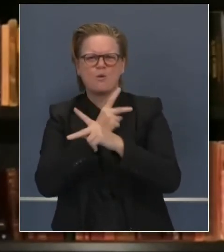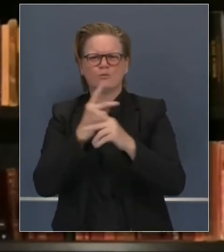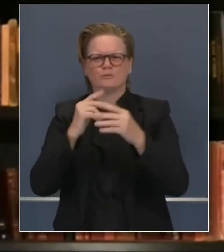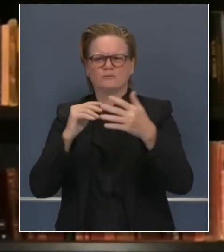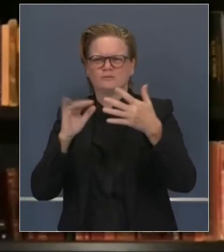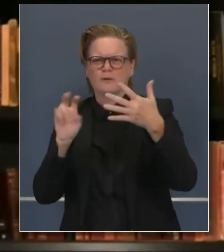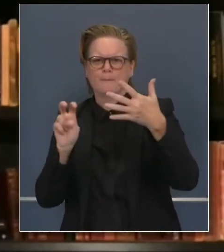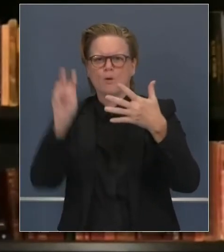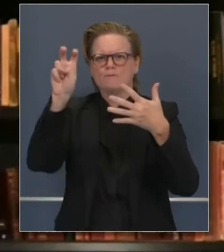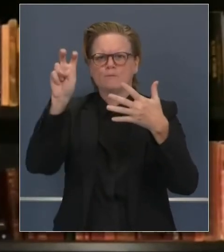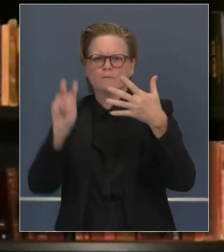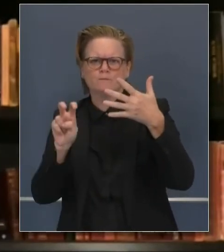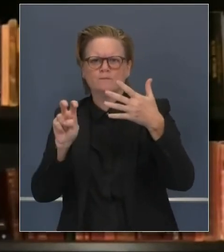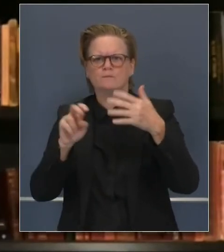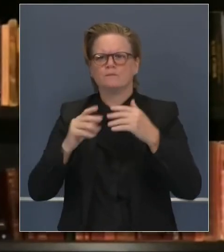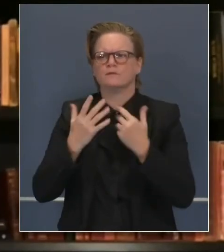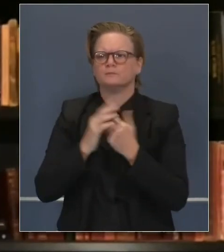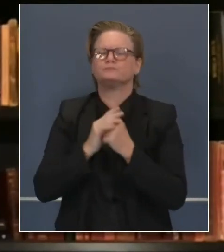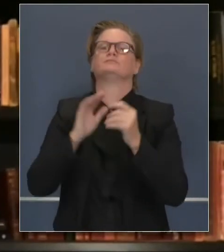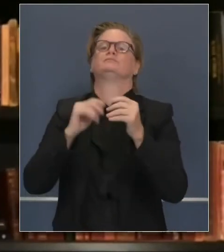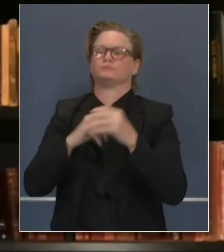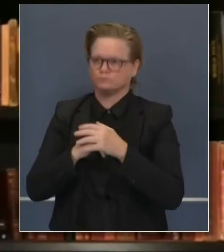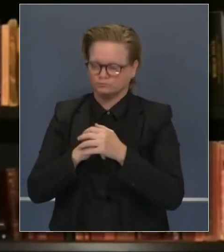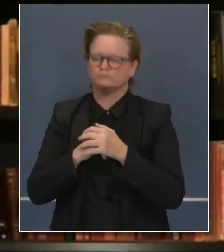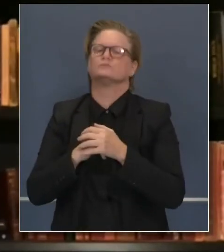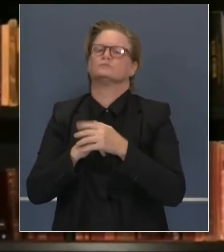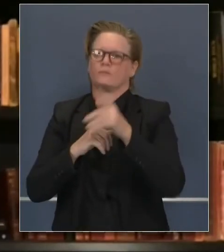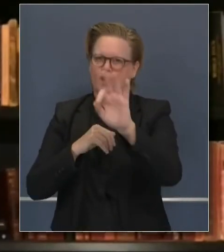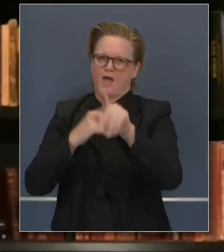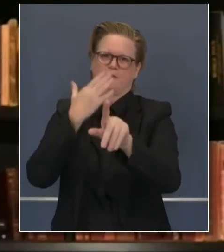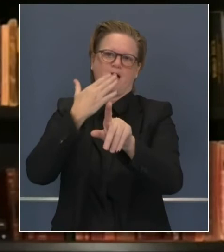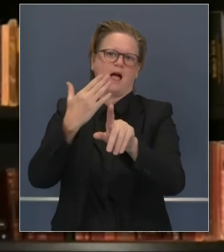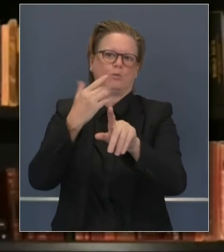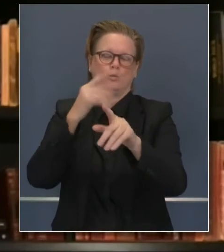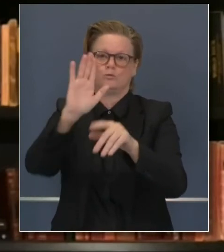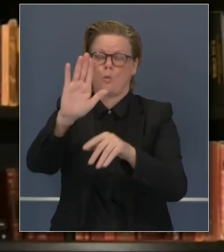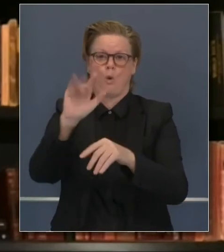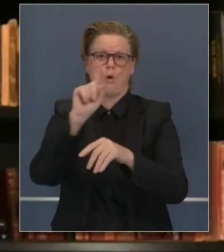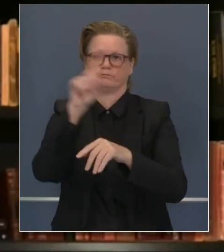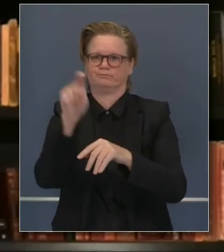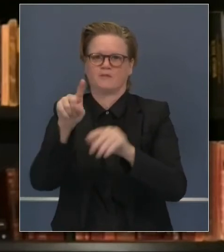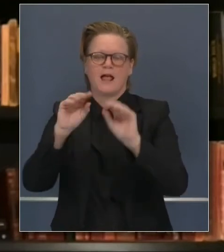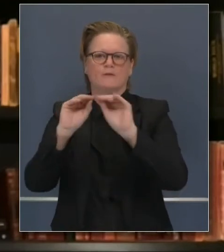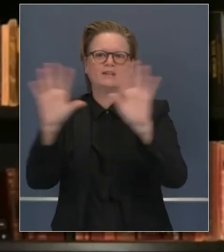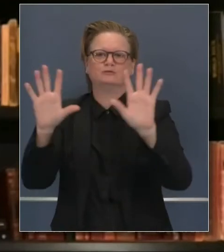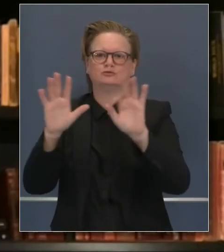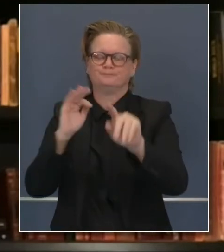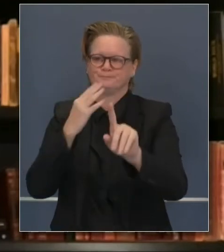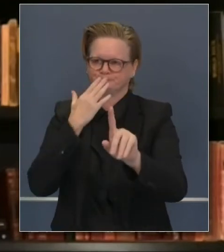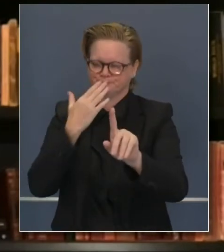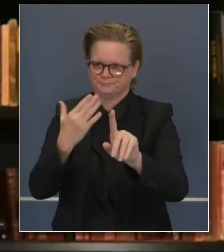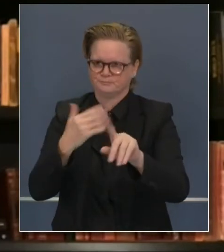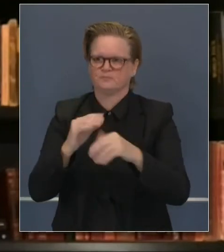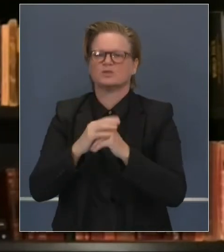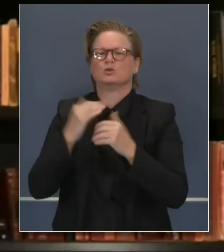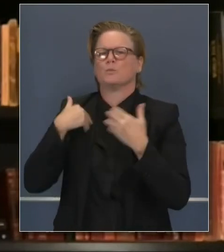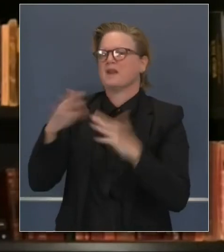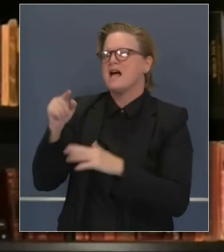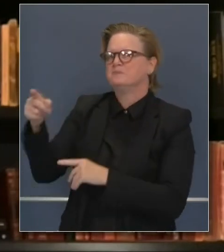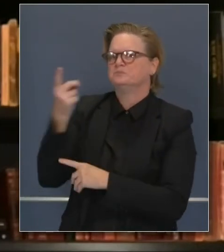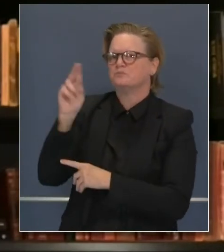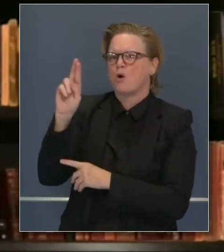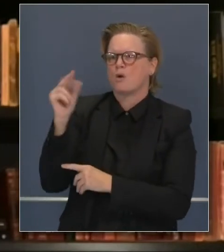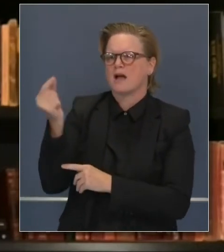this. And it's very easily clarified. And this is an opportunity. Dr. Galley will speak very specifically. So we talk about